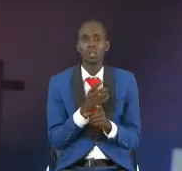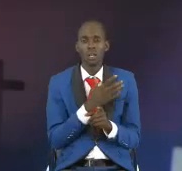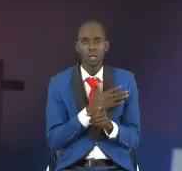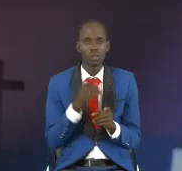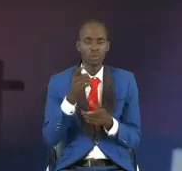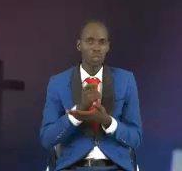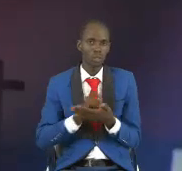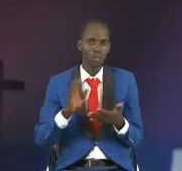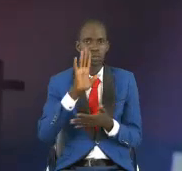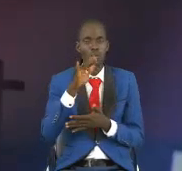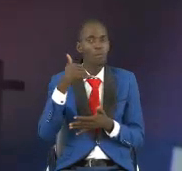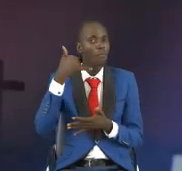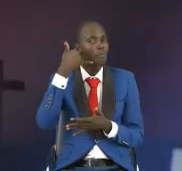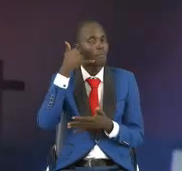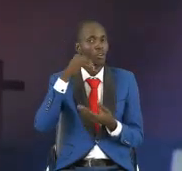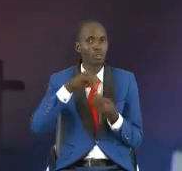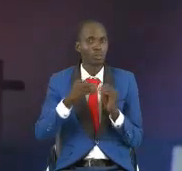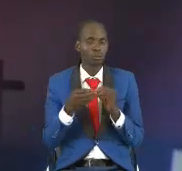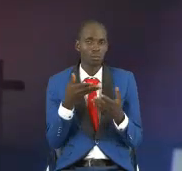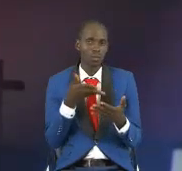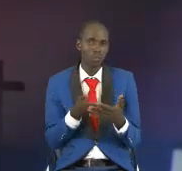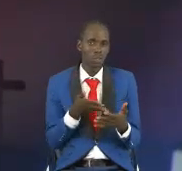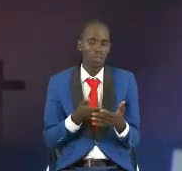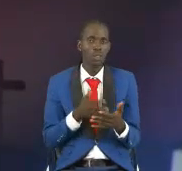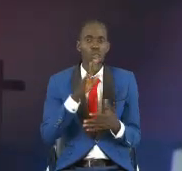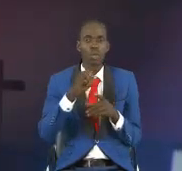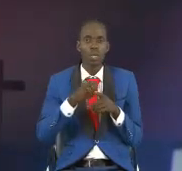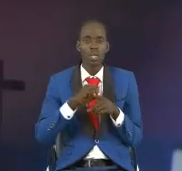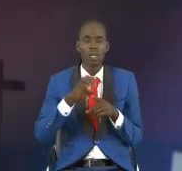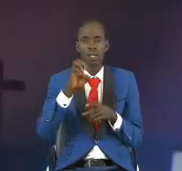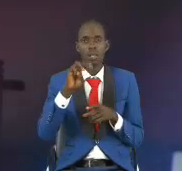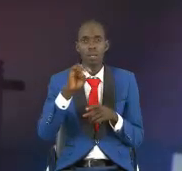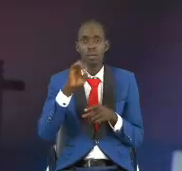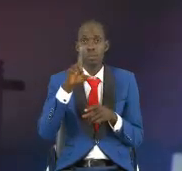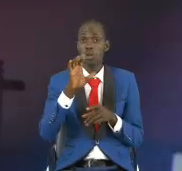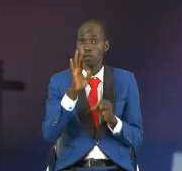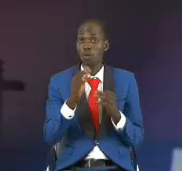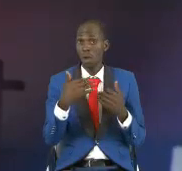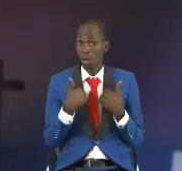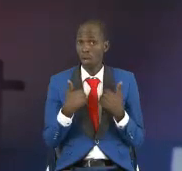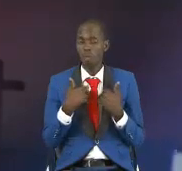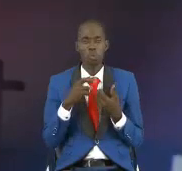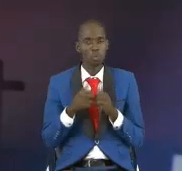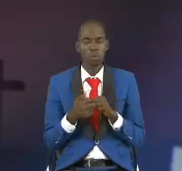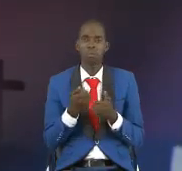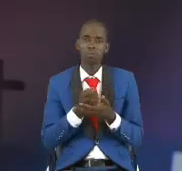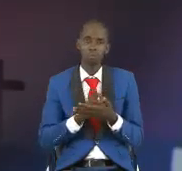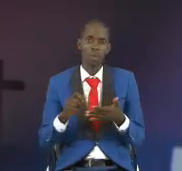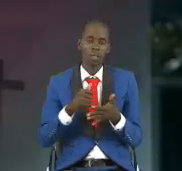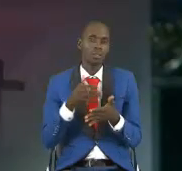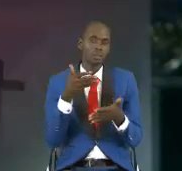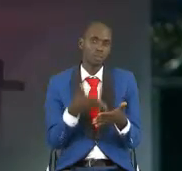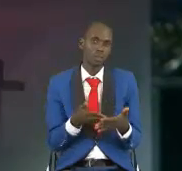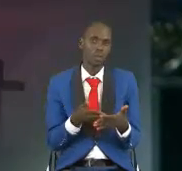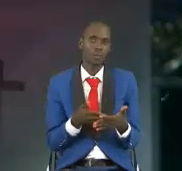number, you write your email address if you have one, and